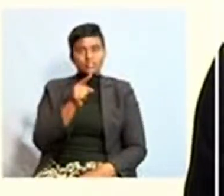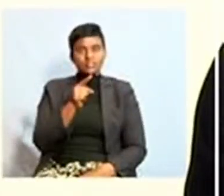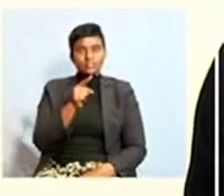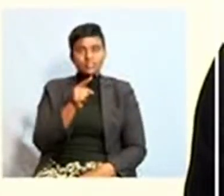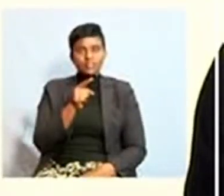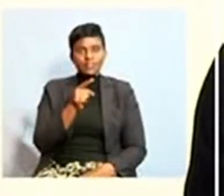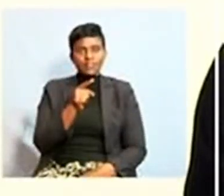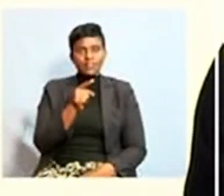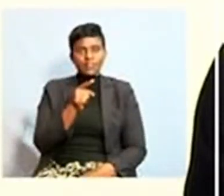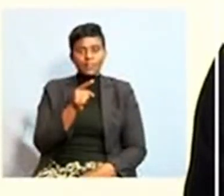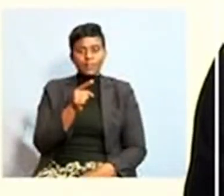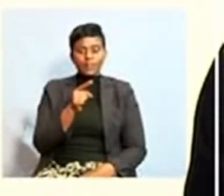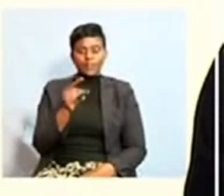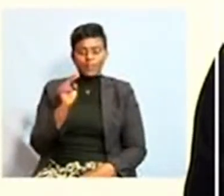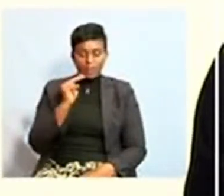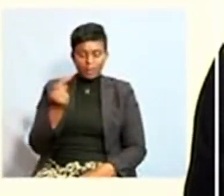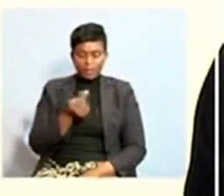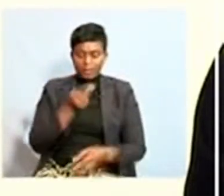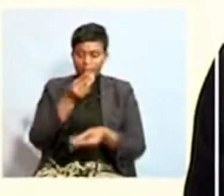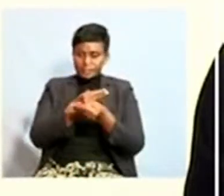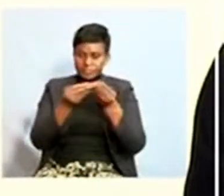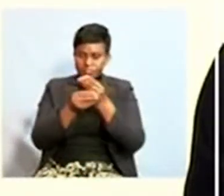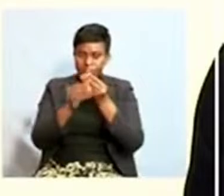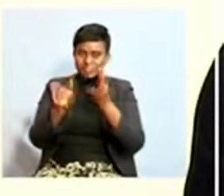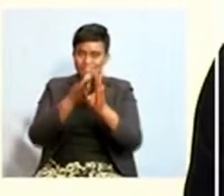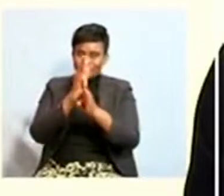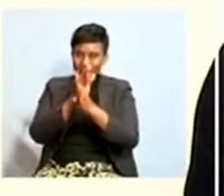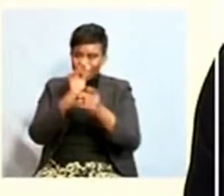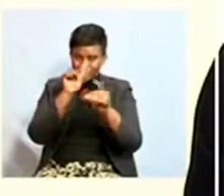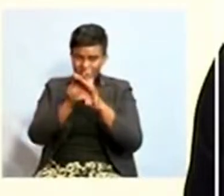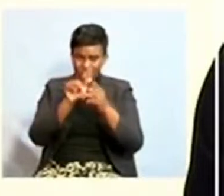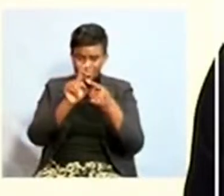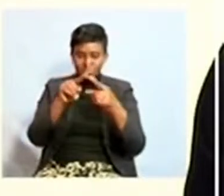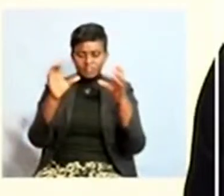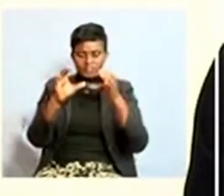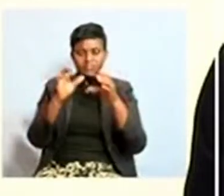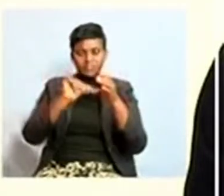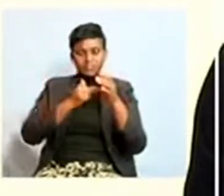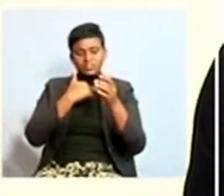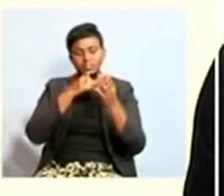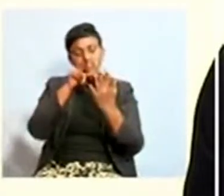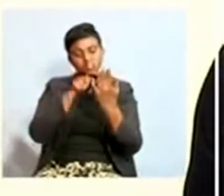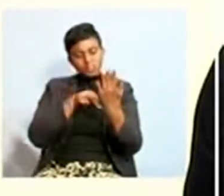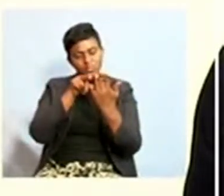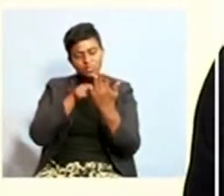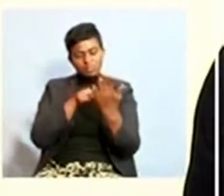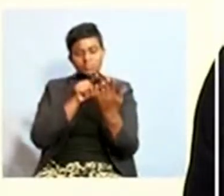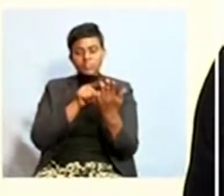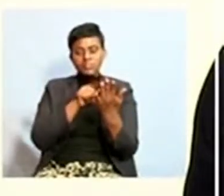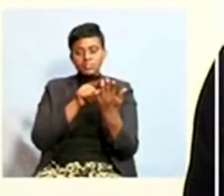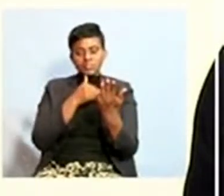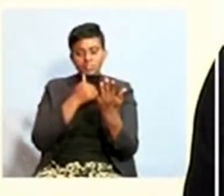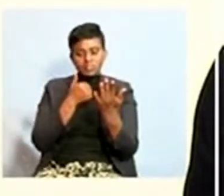our contribution to the committee is that we have looked at the